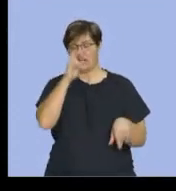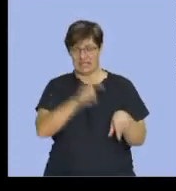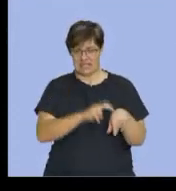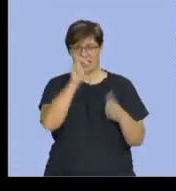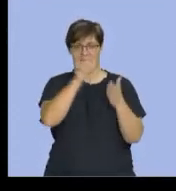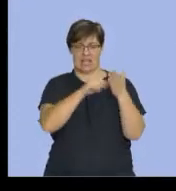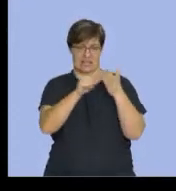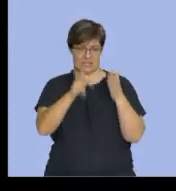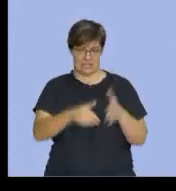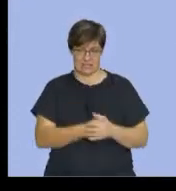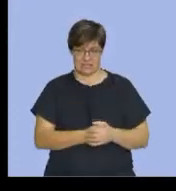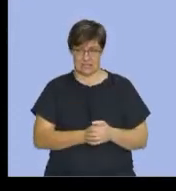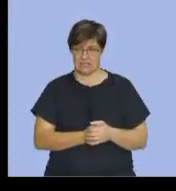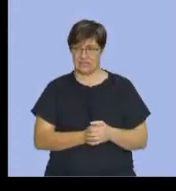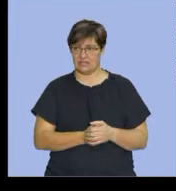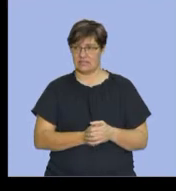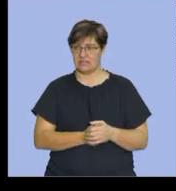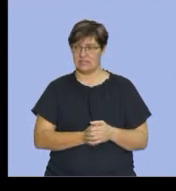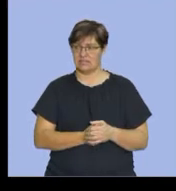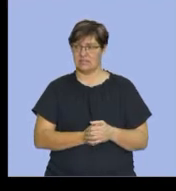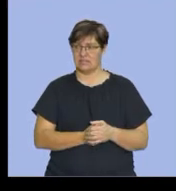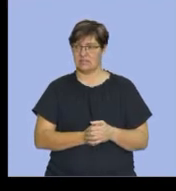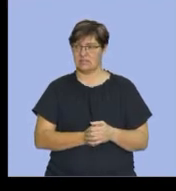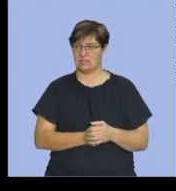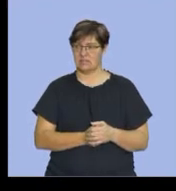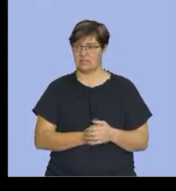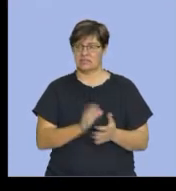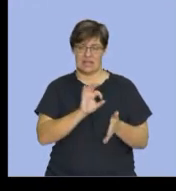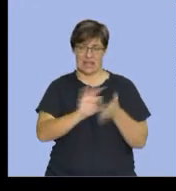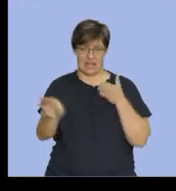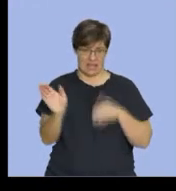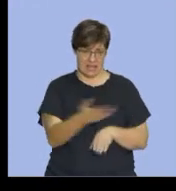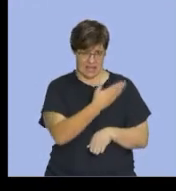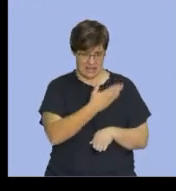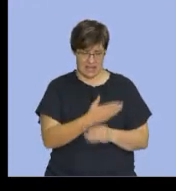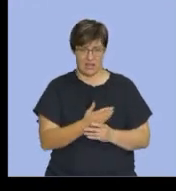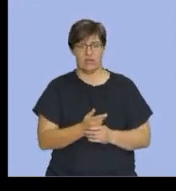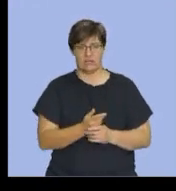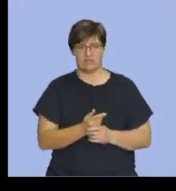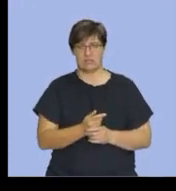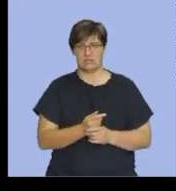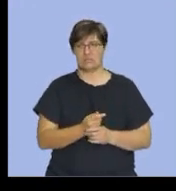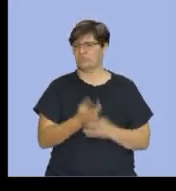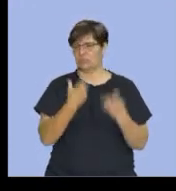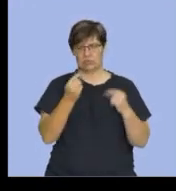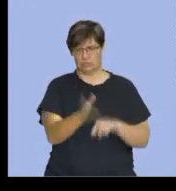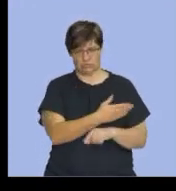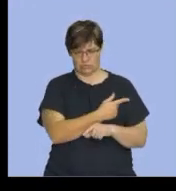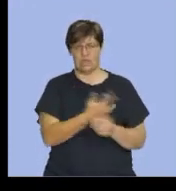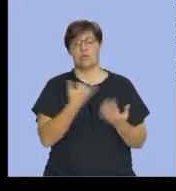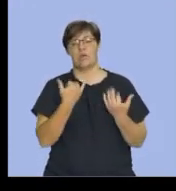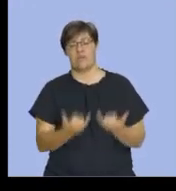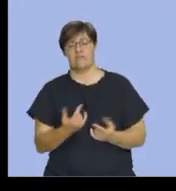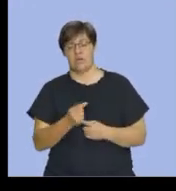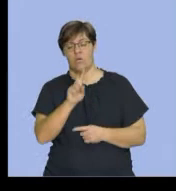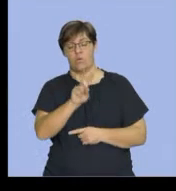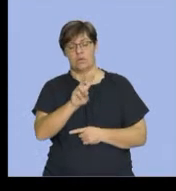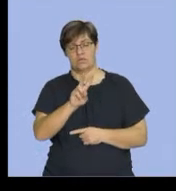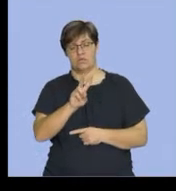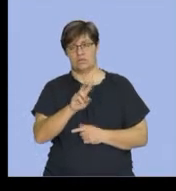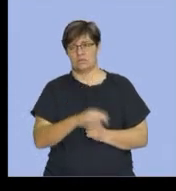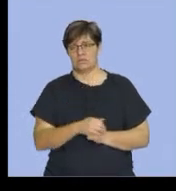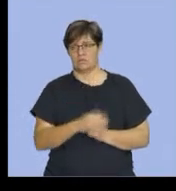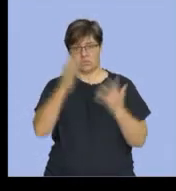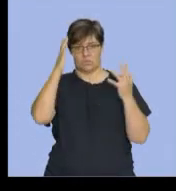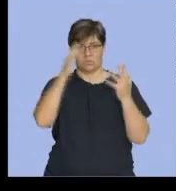the calculator. Okay, so let's just clear that, because that's not what I'm doing anymore. So now this is